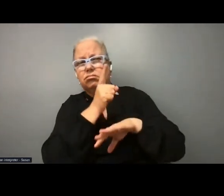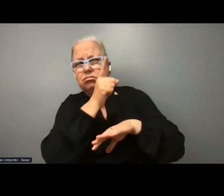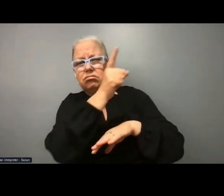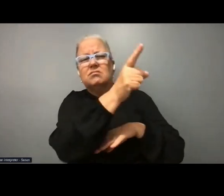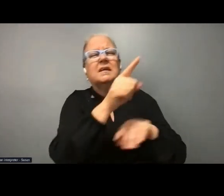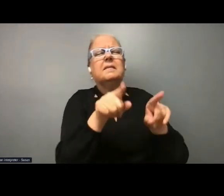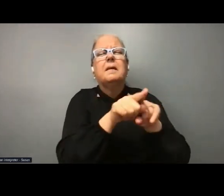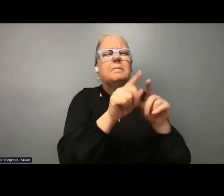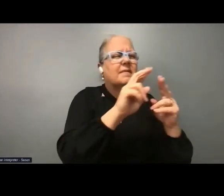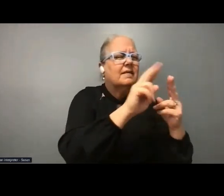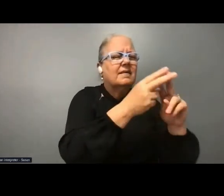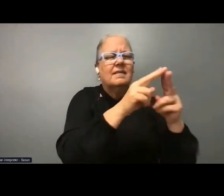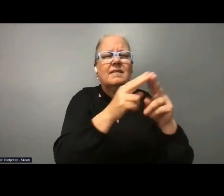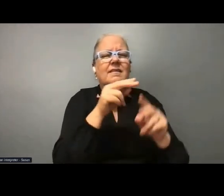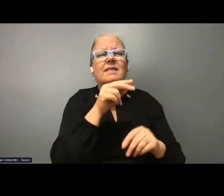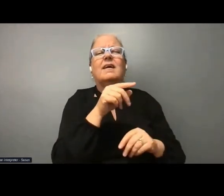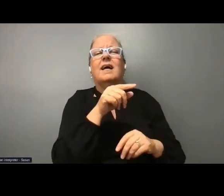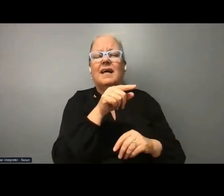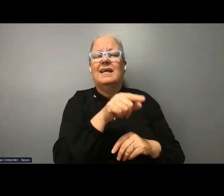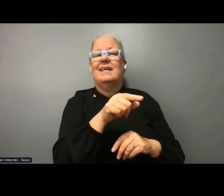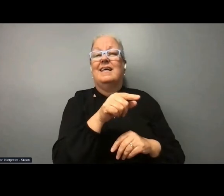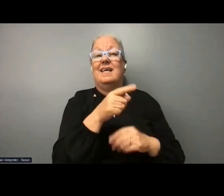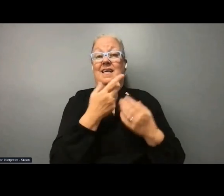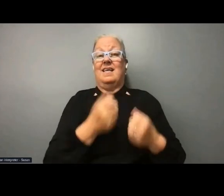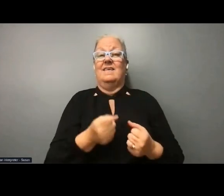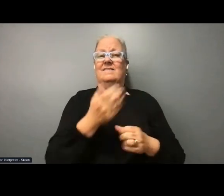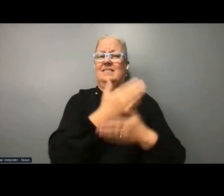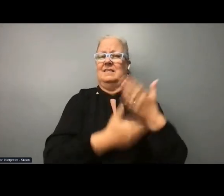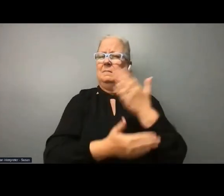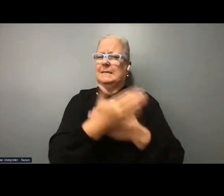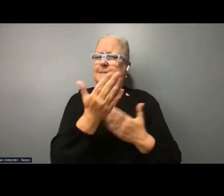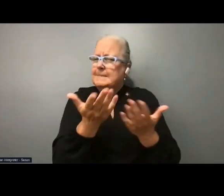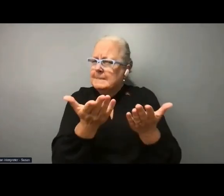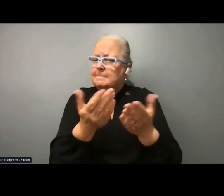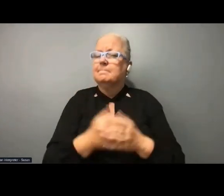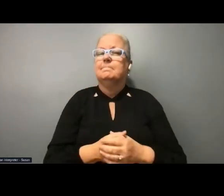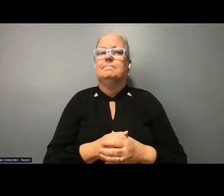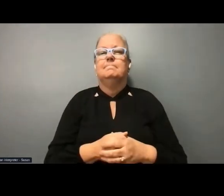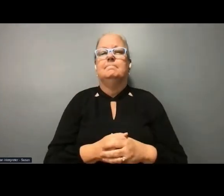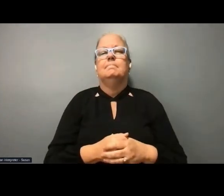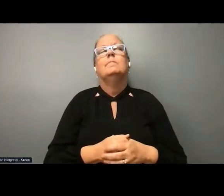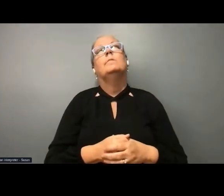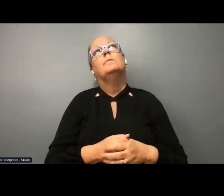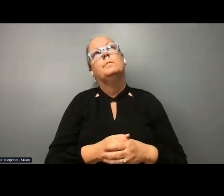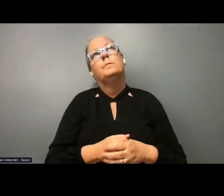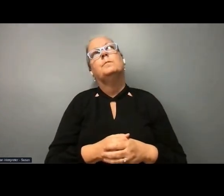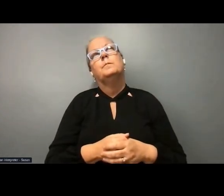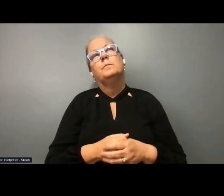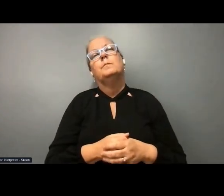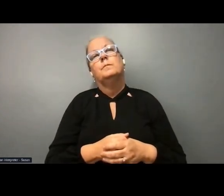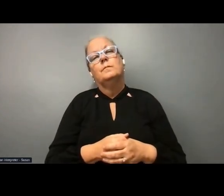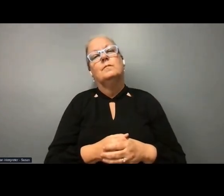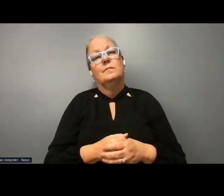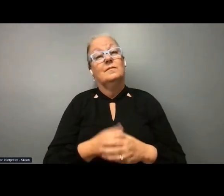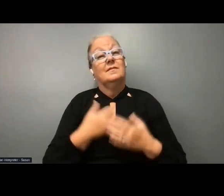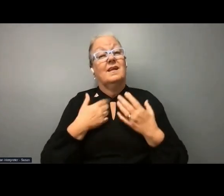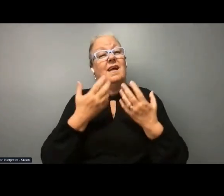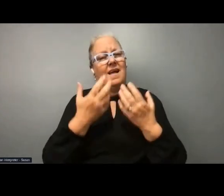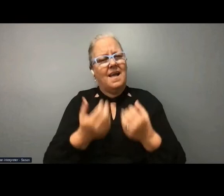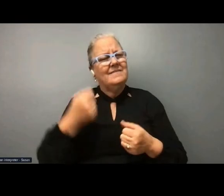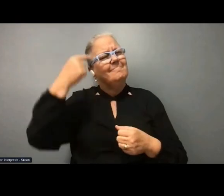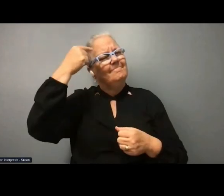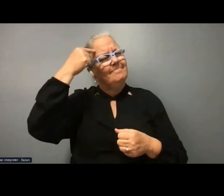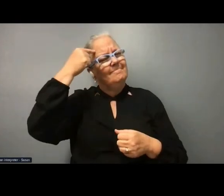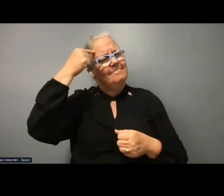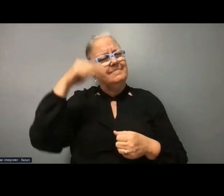with disabilities? Um, we've thought about disabilities. That's why